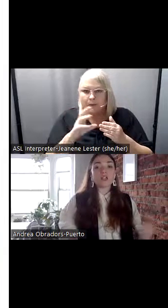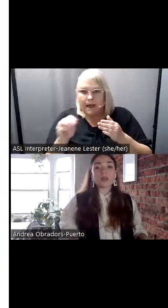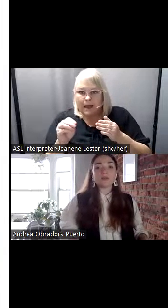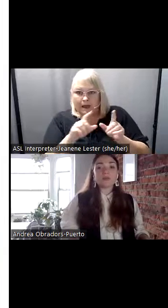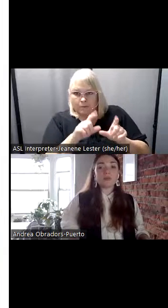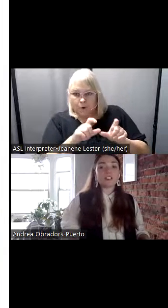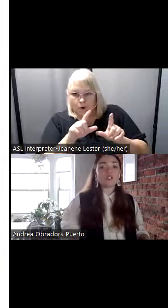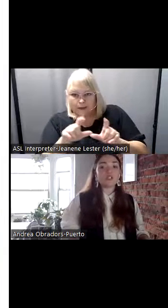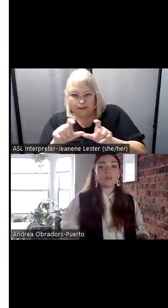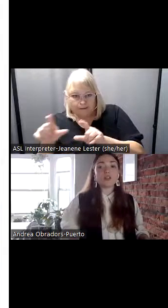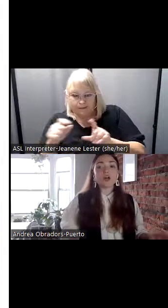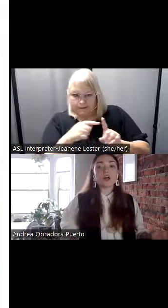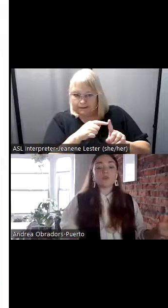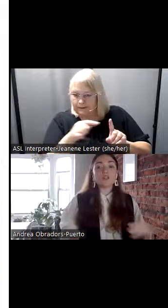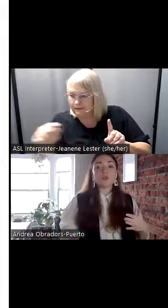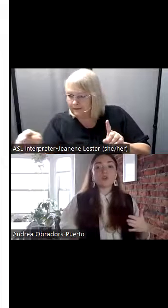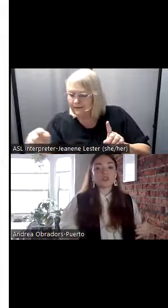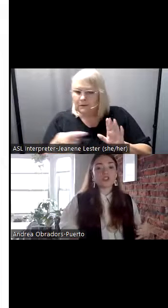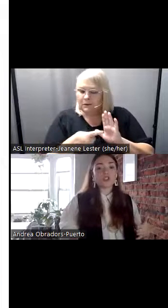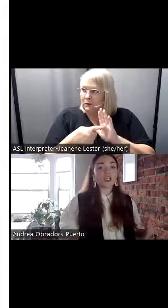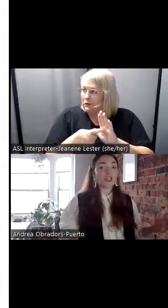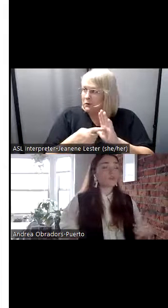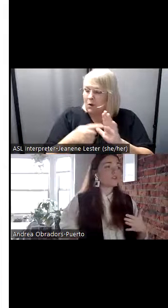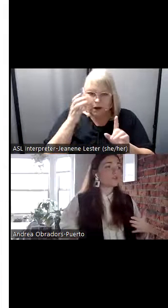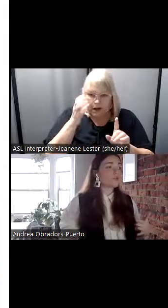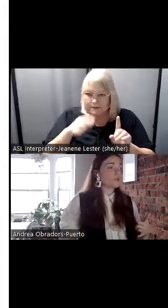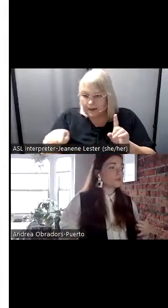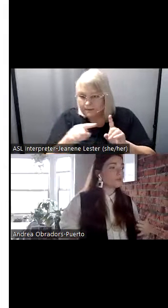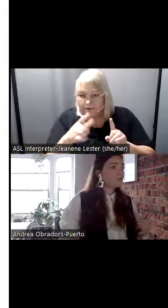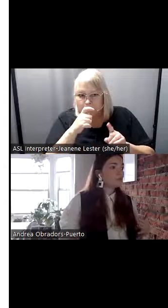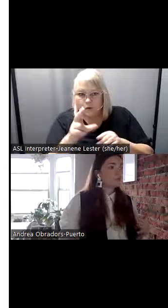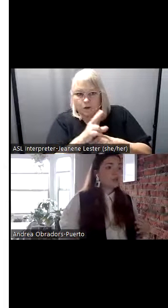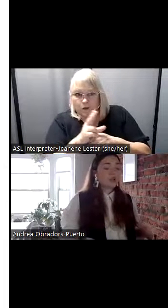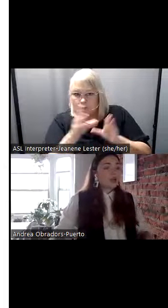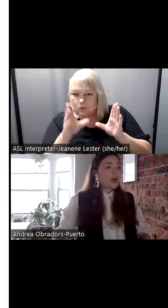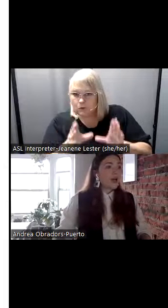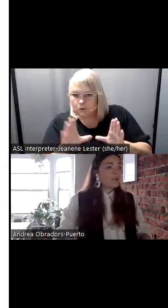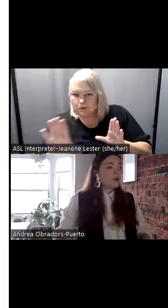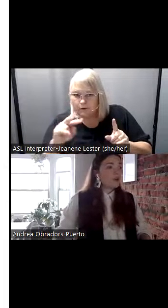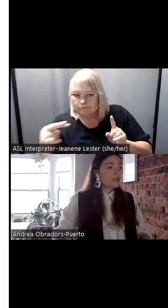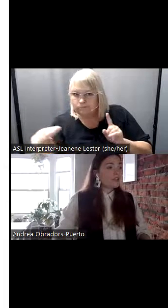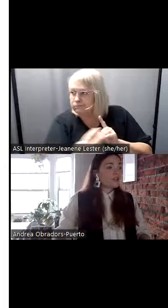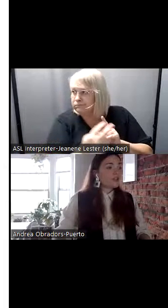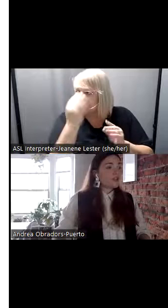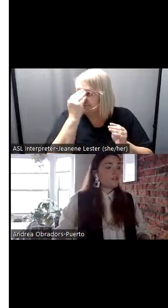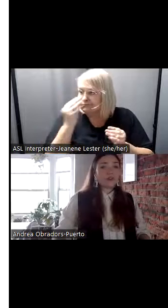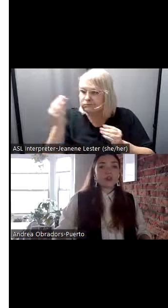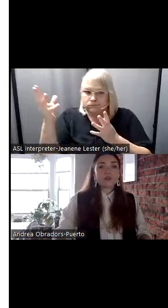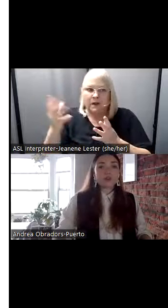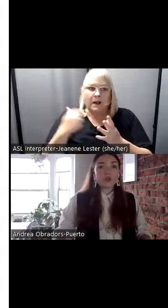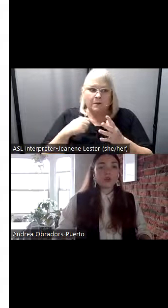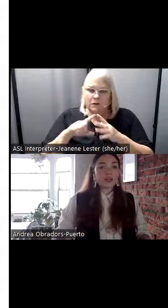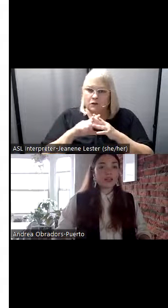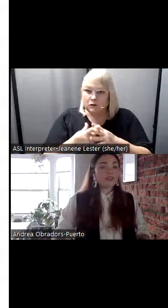key concepts and implementations to build the new user journey and new service blueprint. I'm gonna start a video